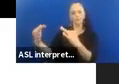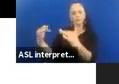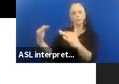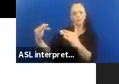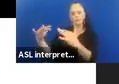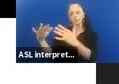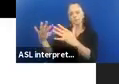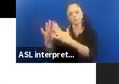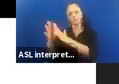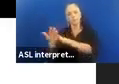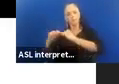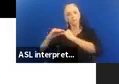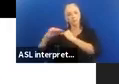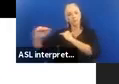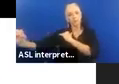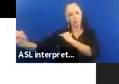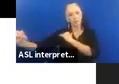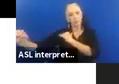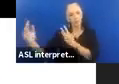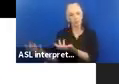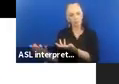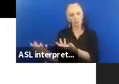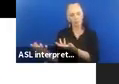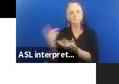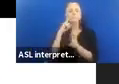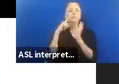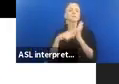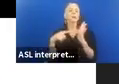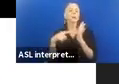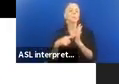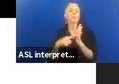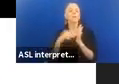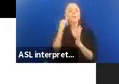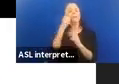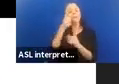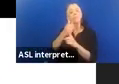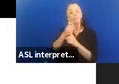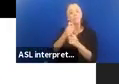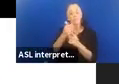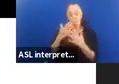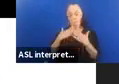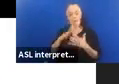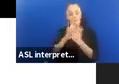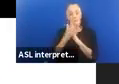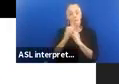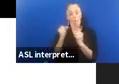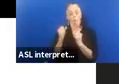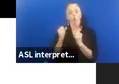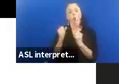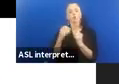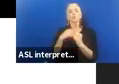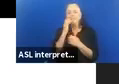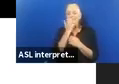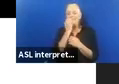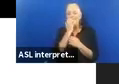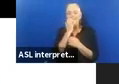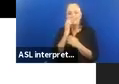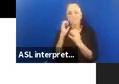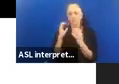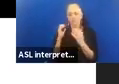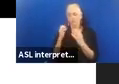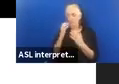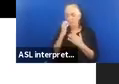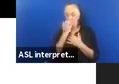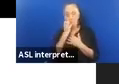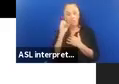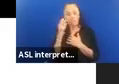stability. A simple example is when you get cold, your body starts to shiver, creating a heating mechanism